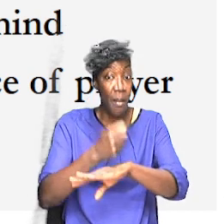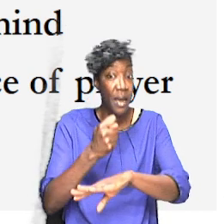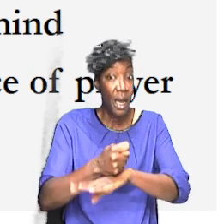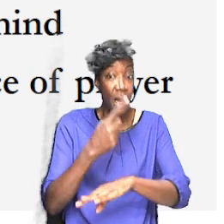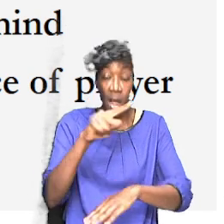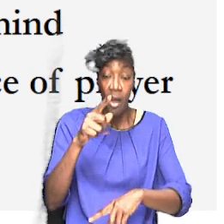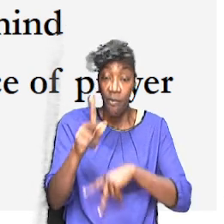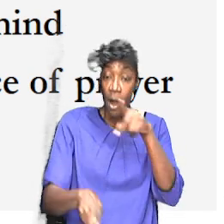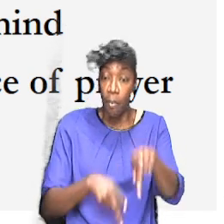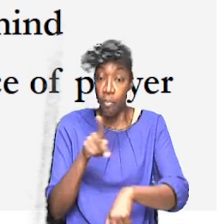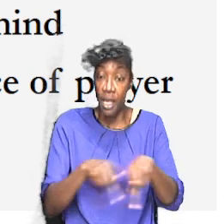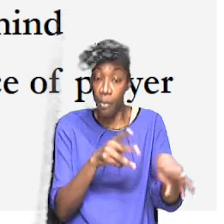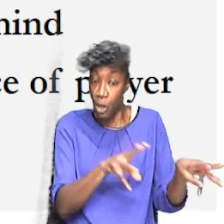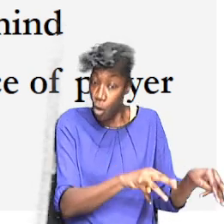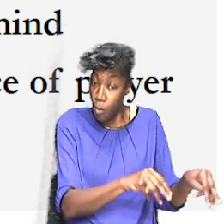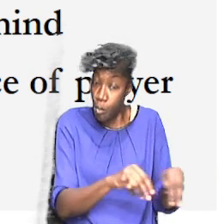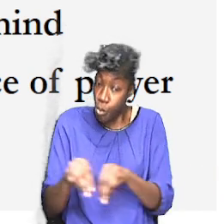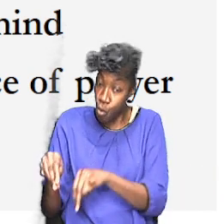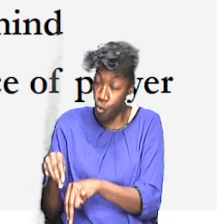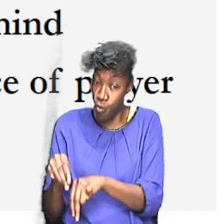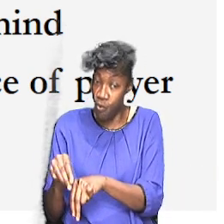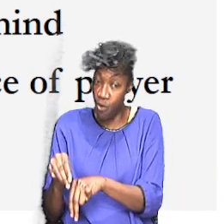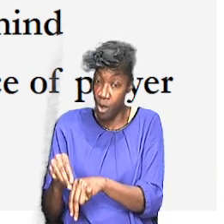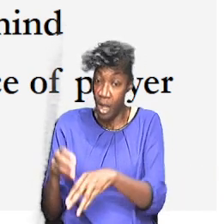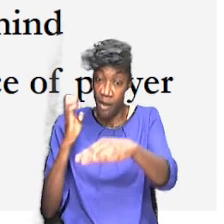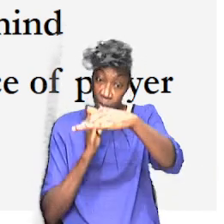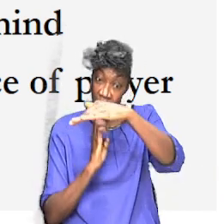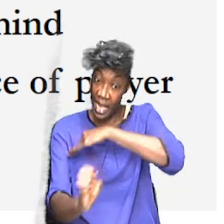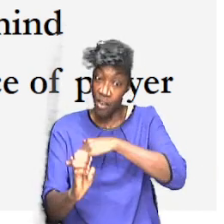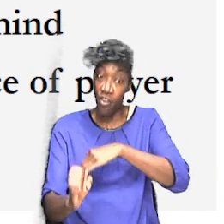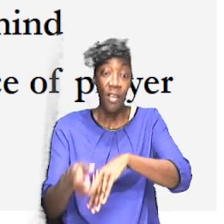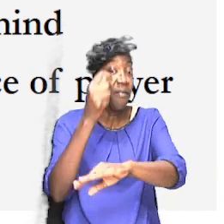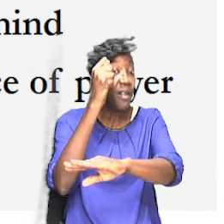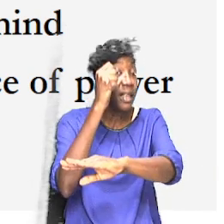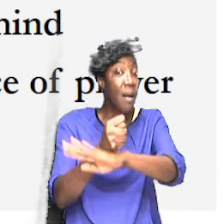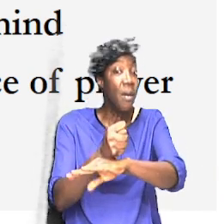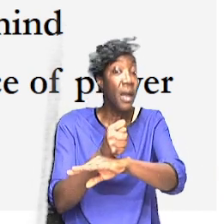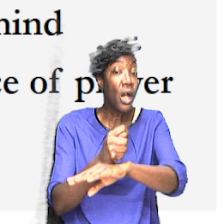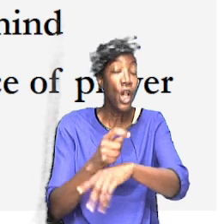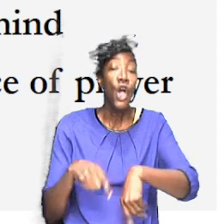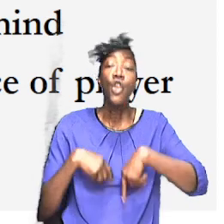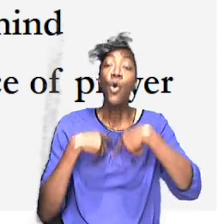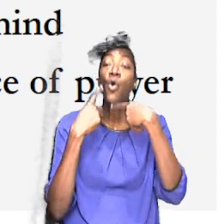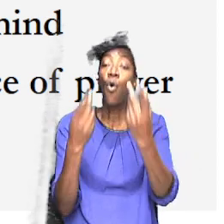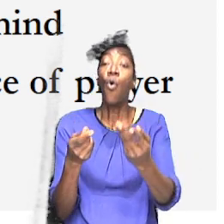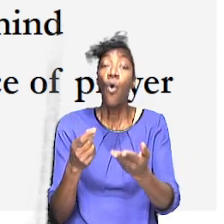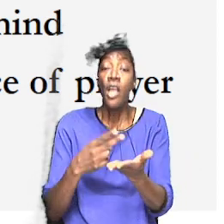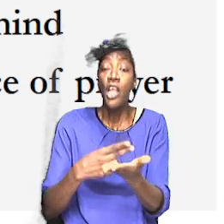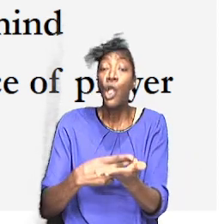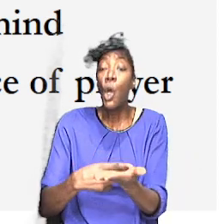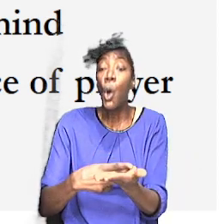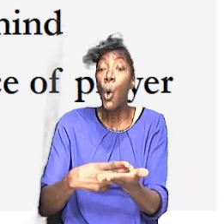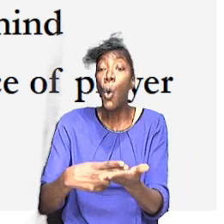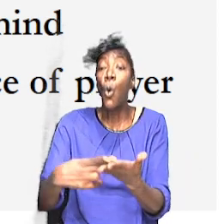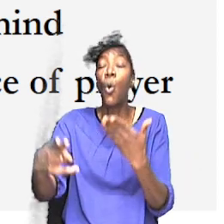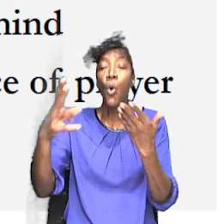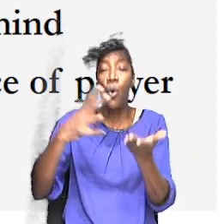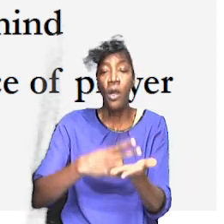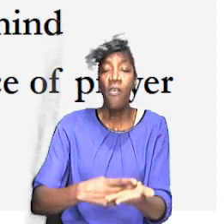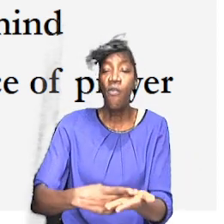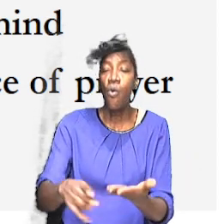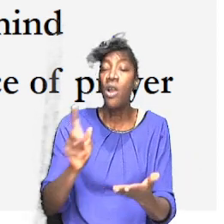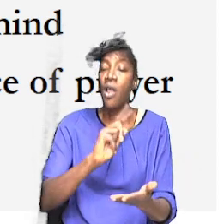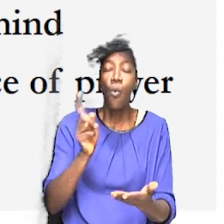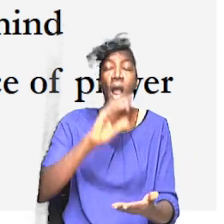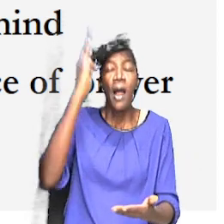people to move from the entrance of the tabernacle and to get into what is called the Holy of Holies, into where the